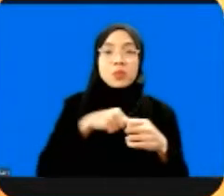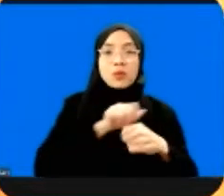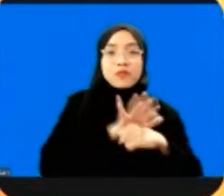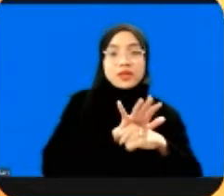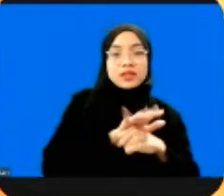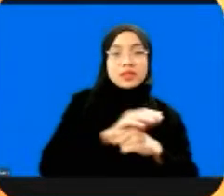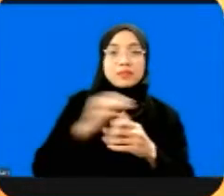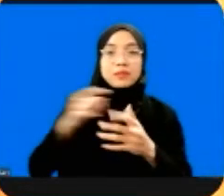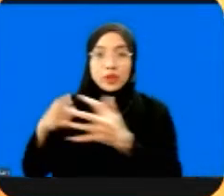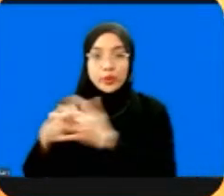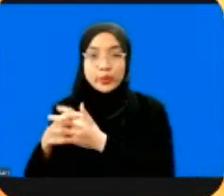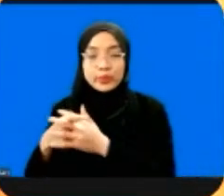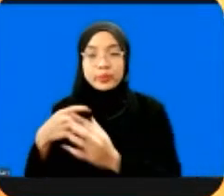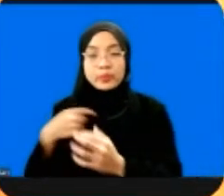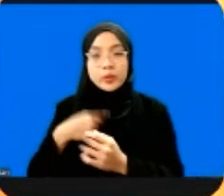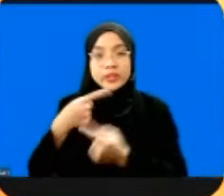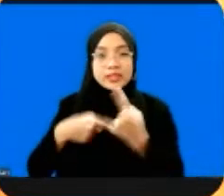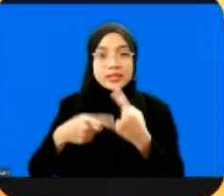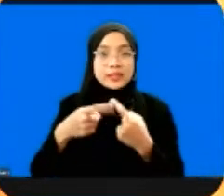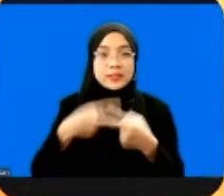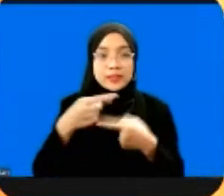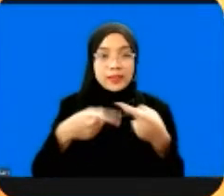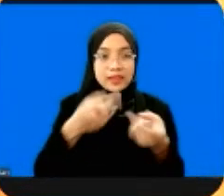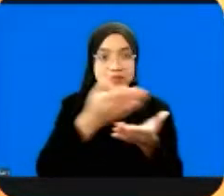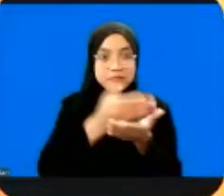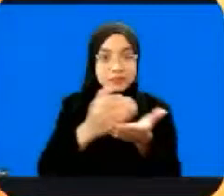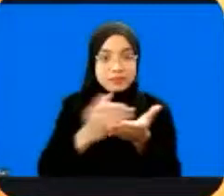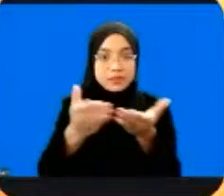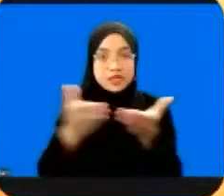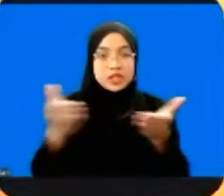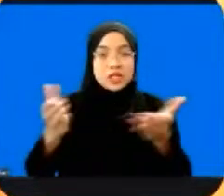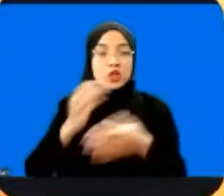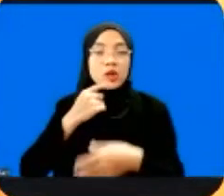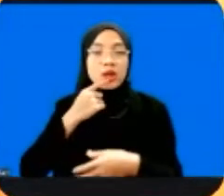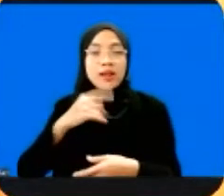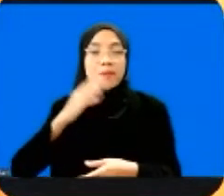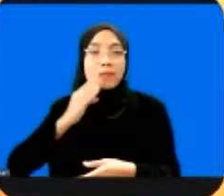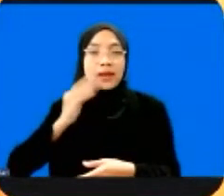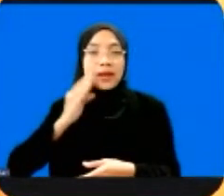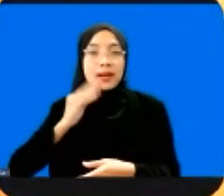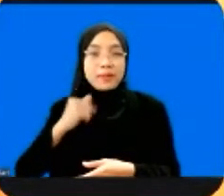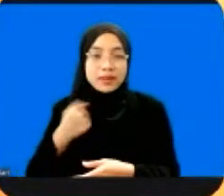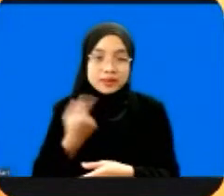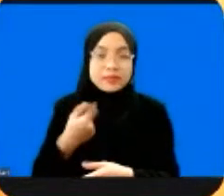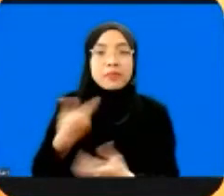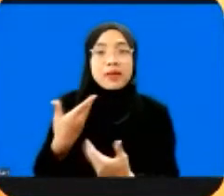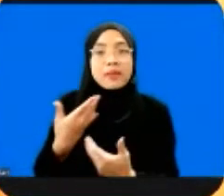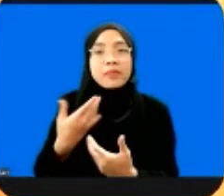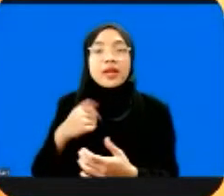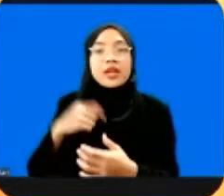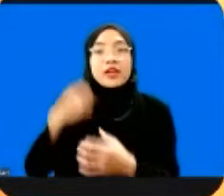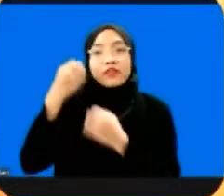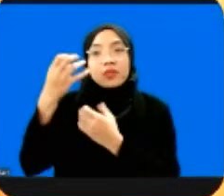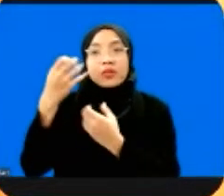experience from Korea on disinformation in general. Only last